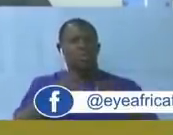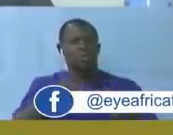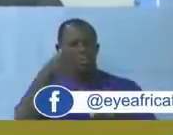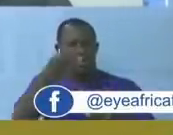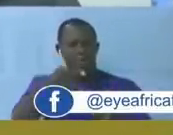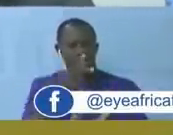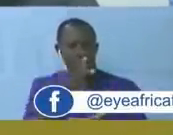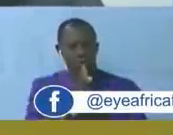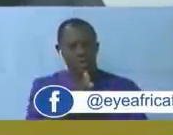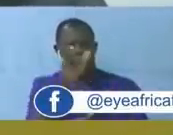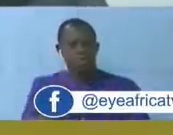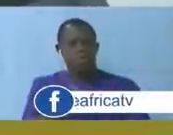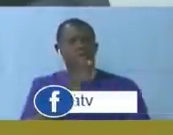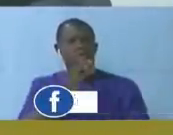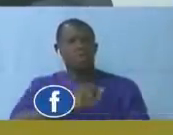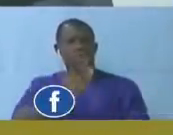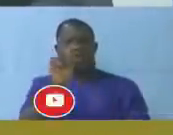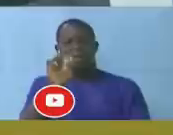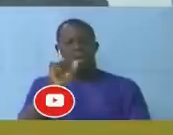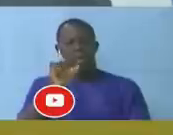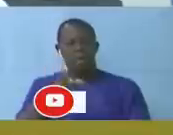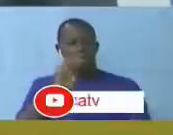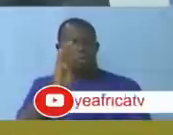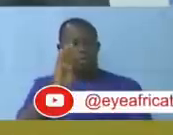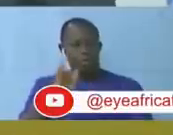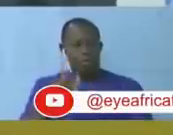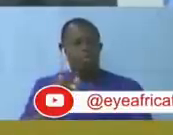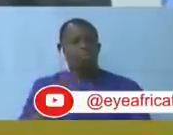Kambi. Kindly get the witness, please.